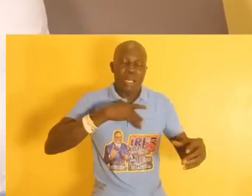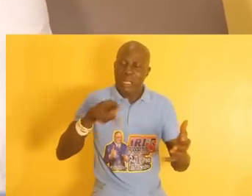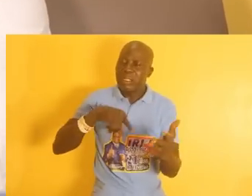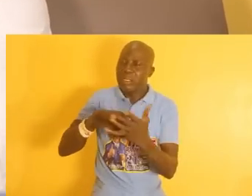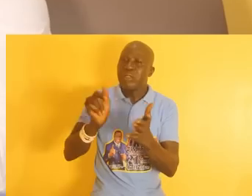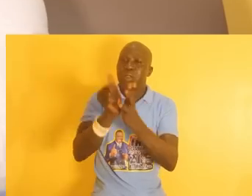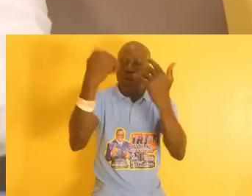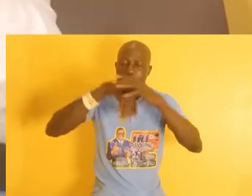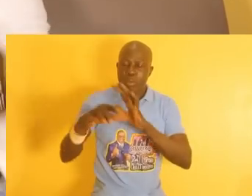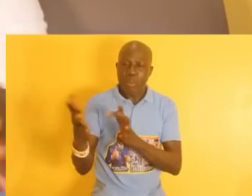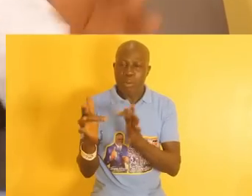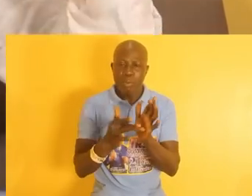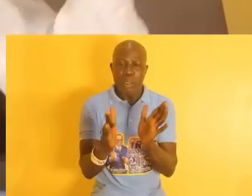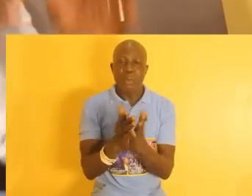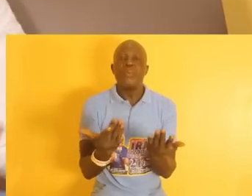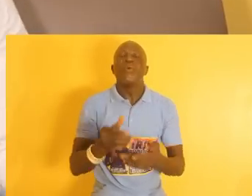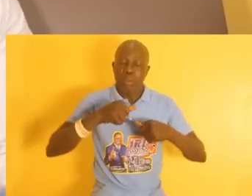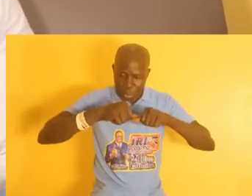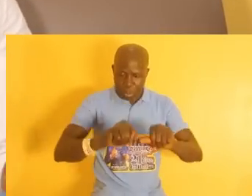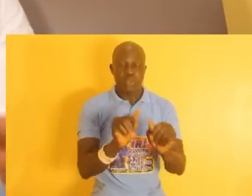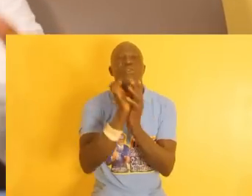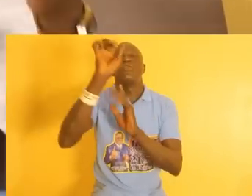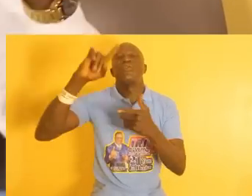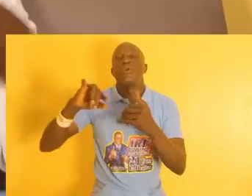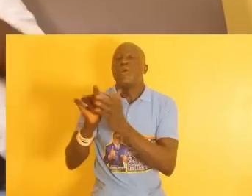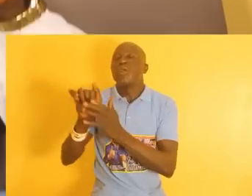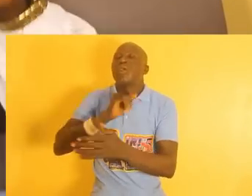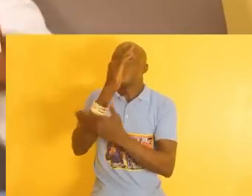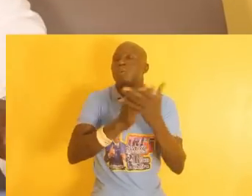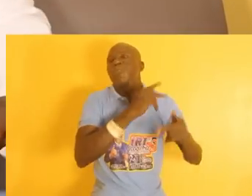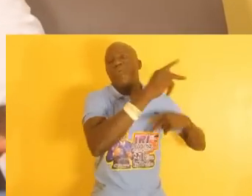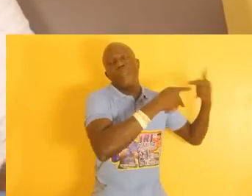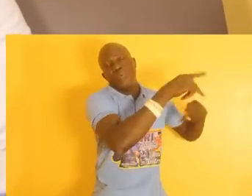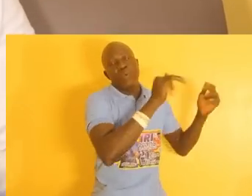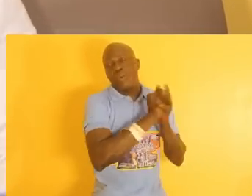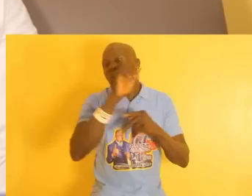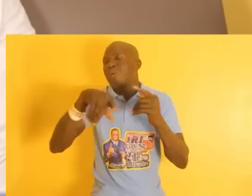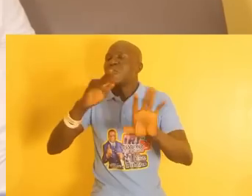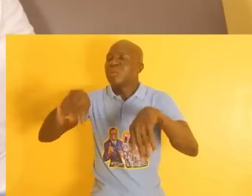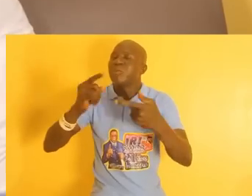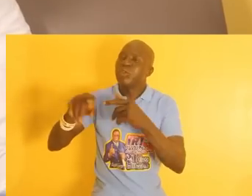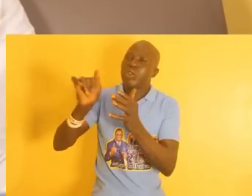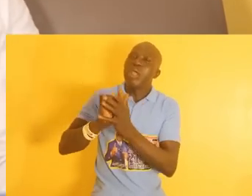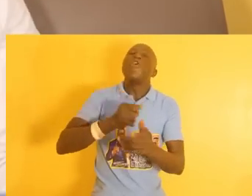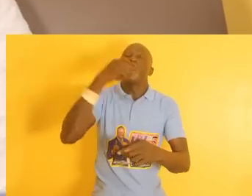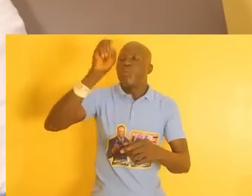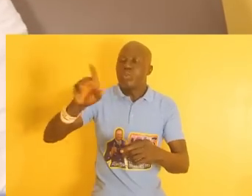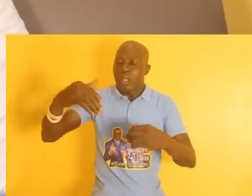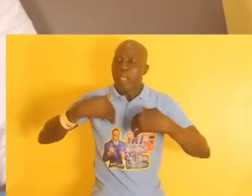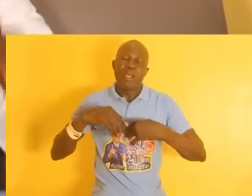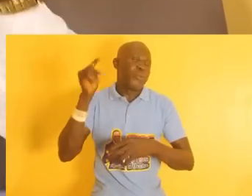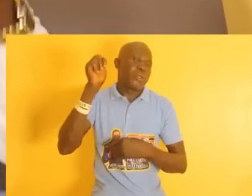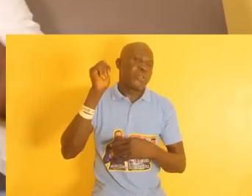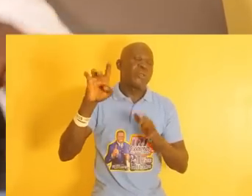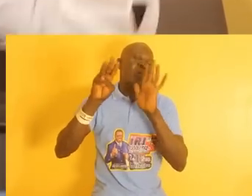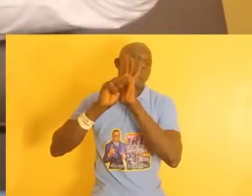Something like this have been in Bible. You only matter what you and it will continue. You have to give it to the prophet. At the core, you must just